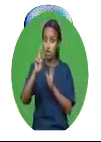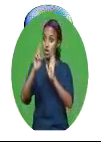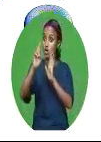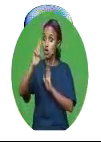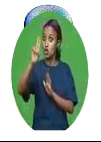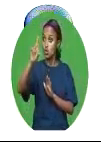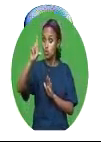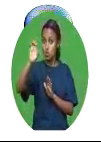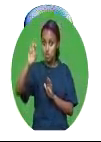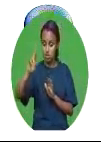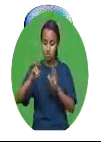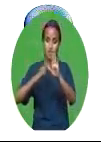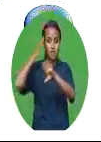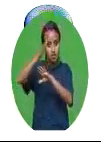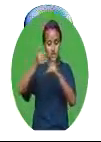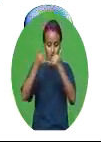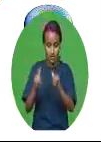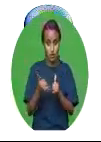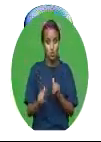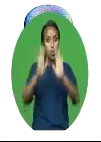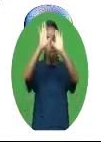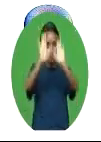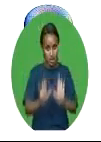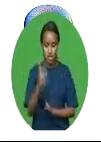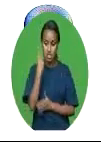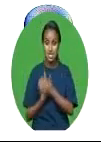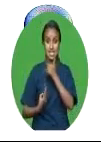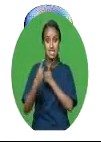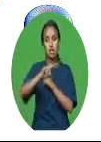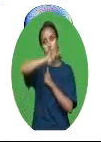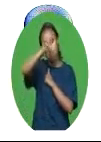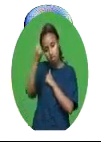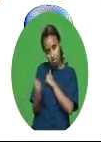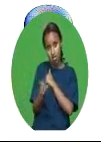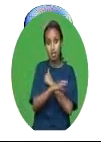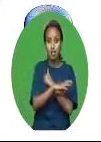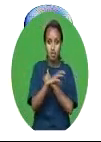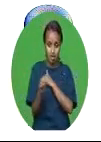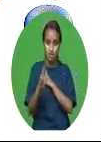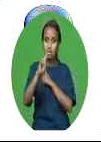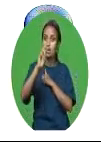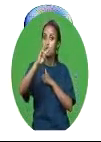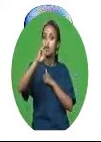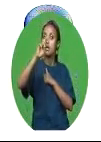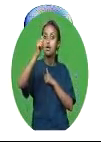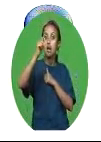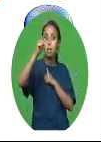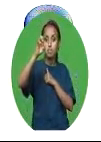are further divided into planes, single curved surfaces, and wrapped